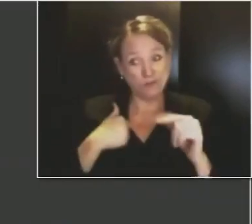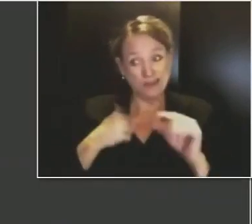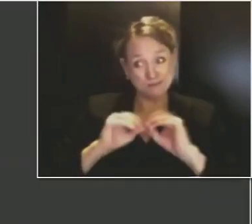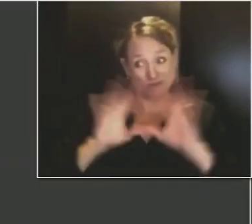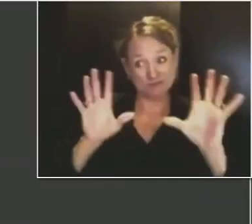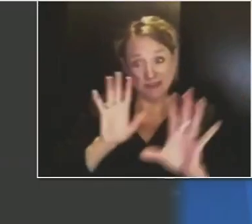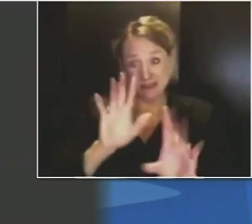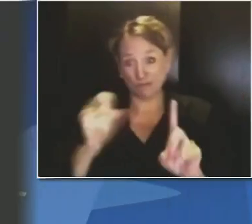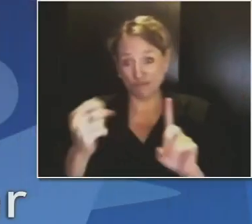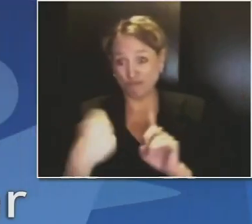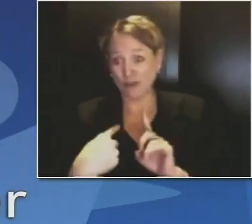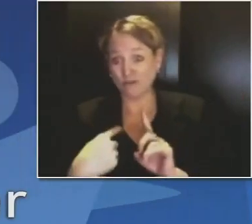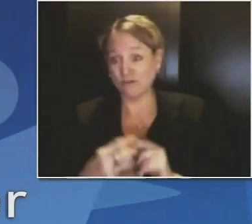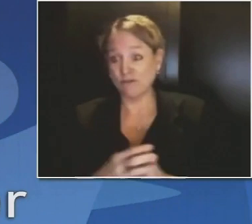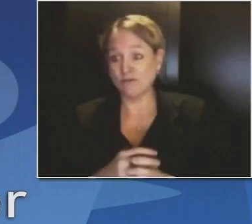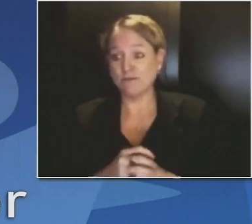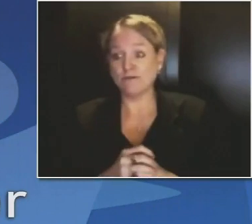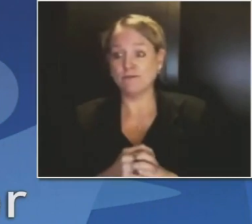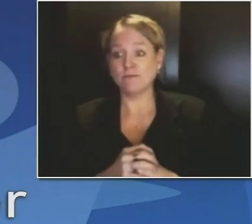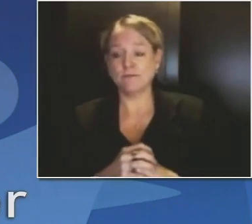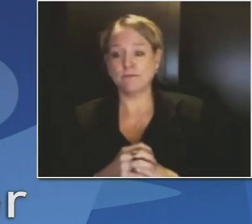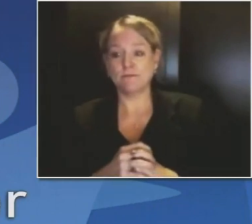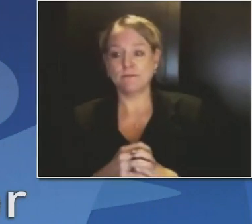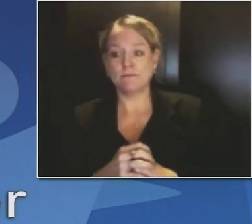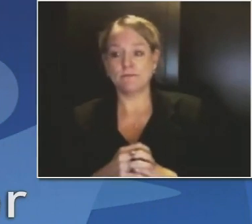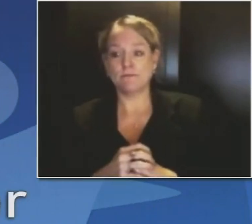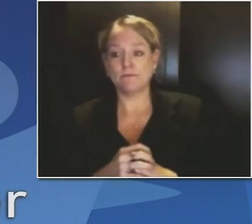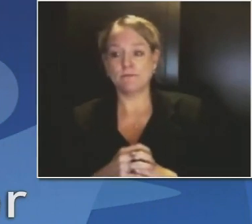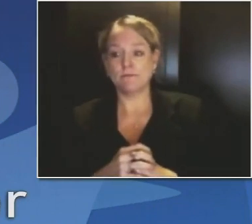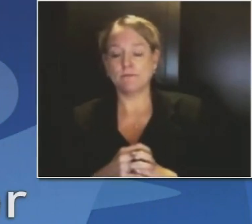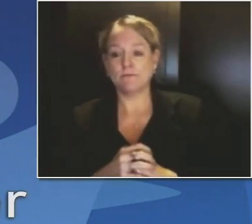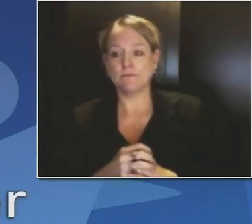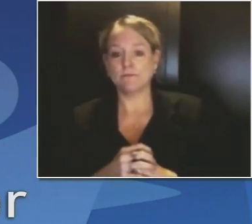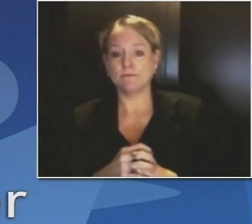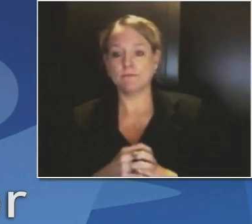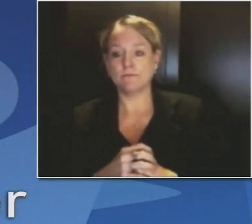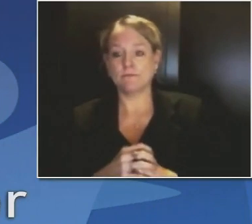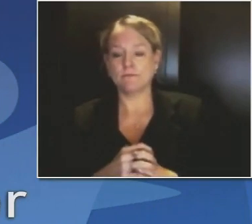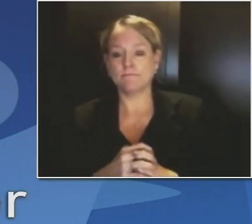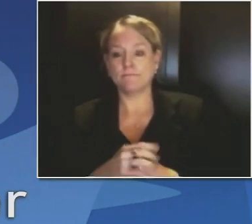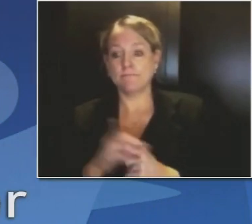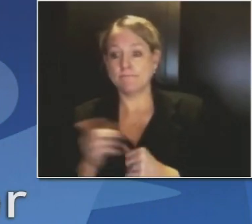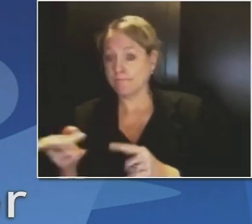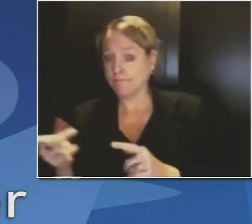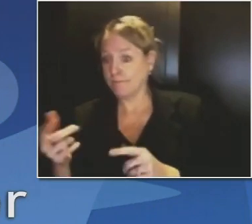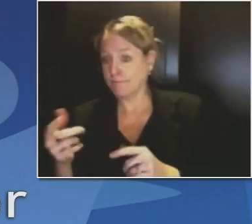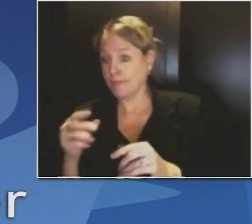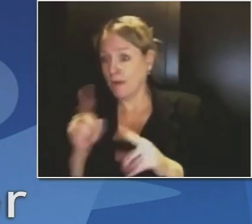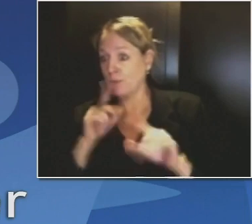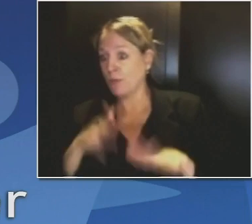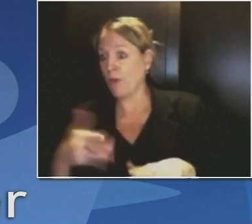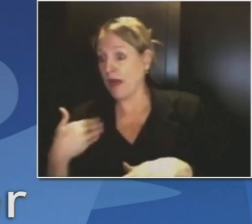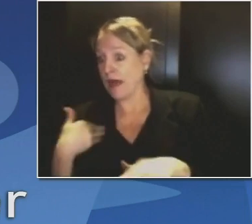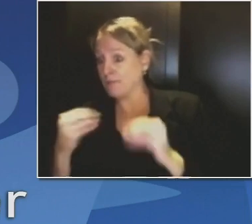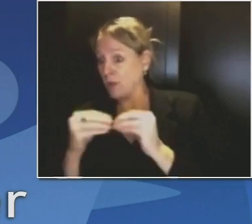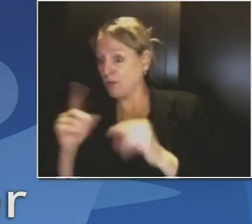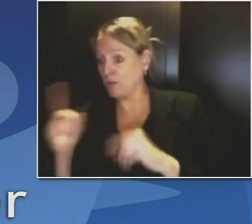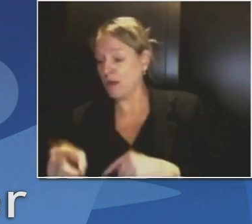No, I don't. Thank you. All right. Thank you so much. Let's go to Hannah Jewell from Fox 6. Hannah, what is your question?